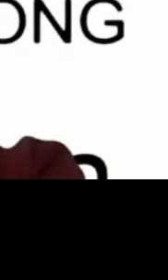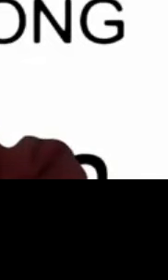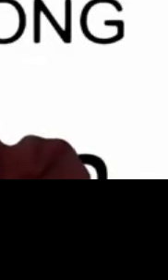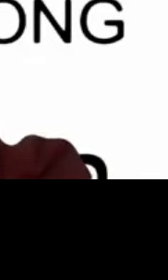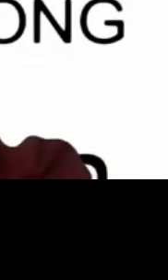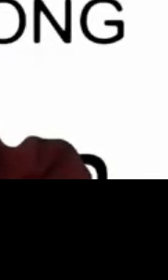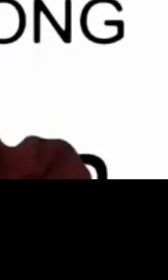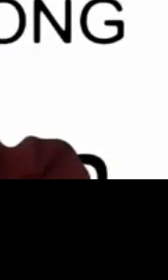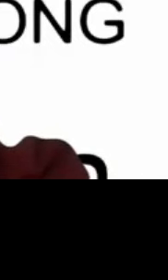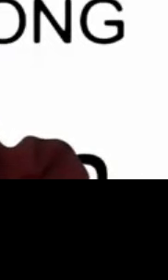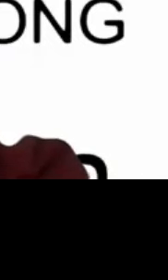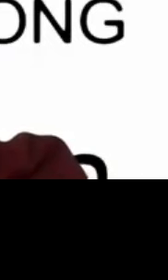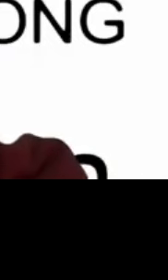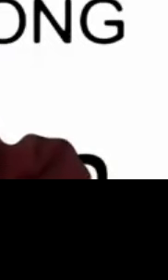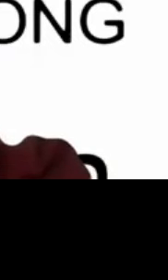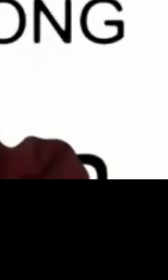have